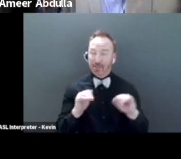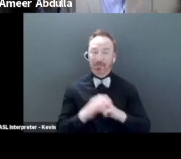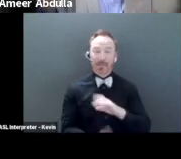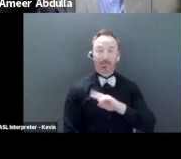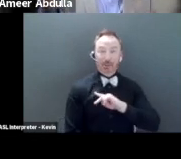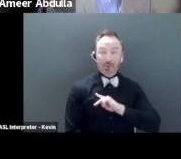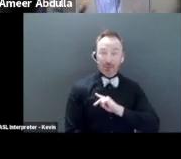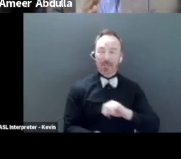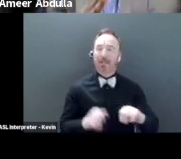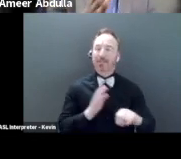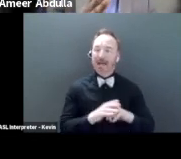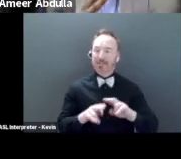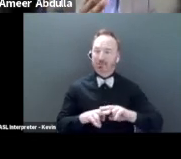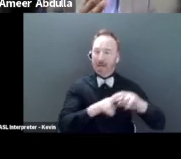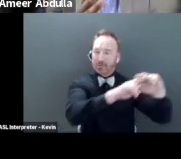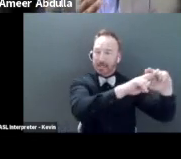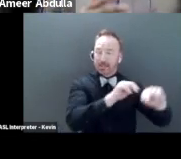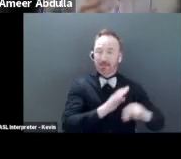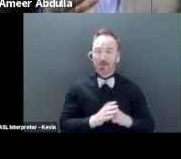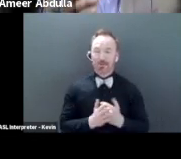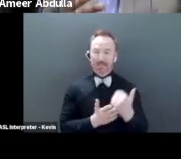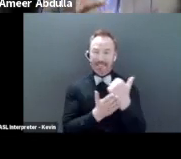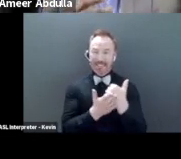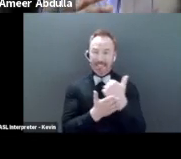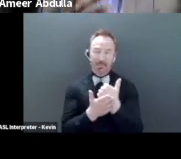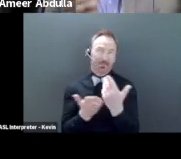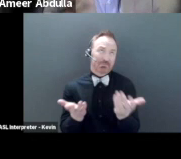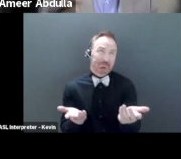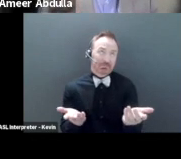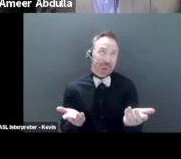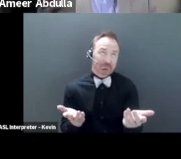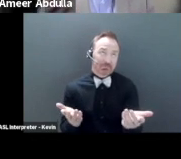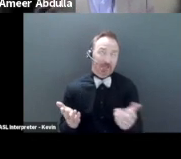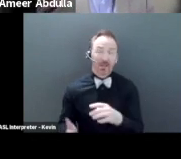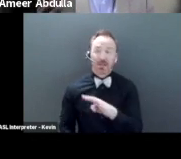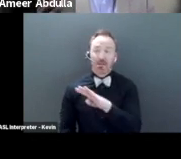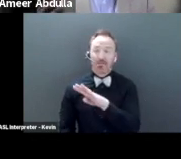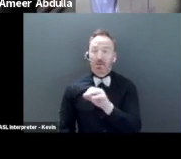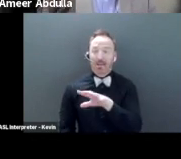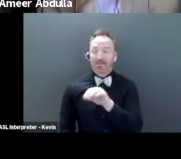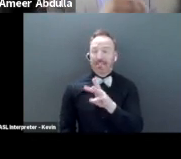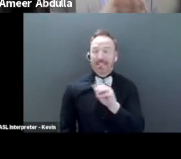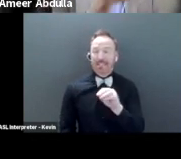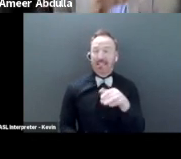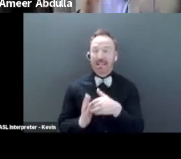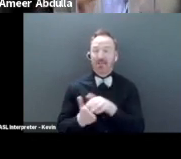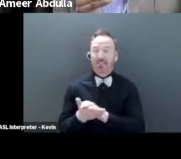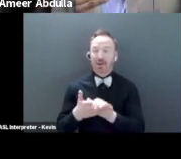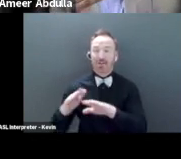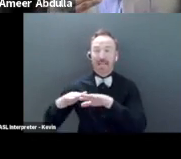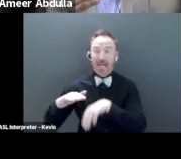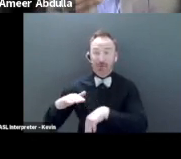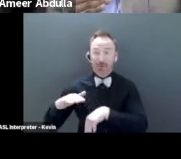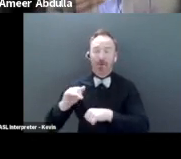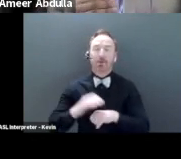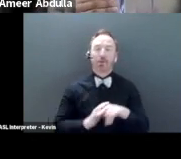graduated basis. So at incomes, let's say under $40,000, $50,000, $60,000, your income tax